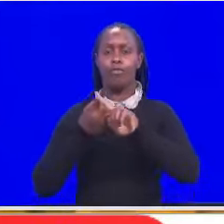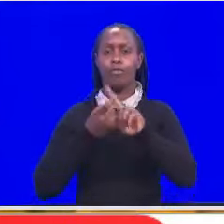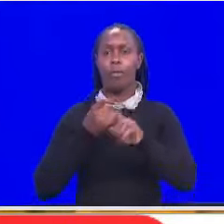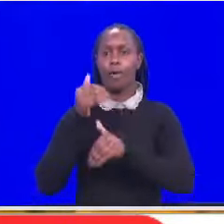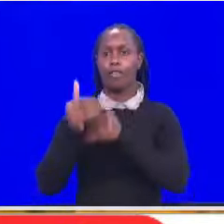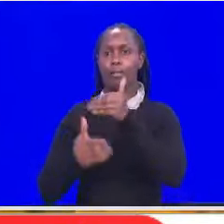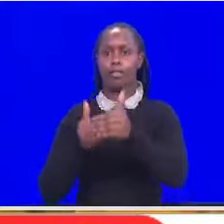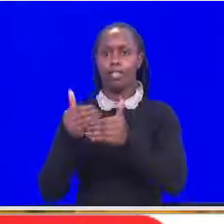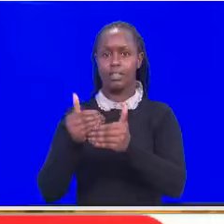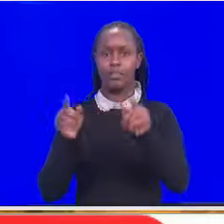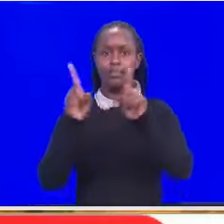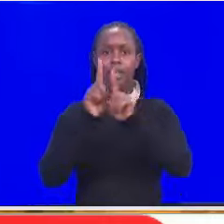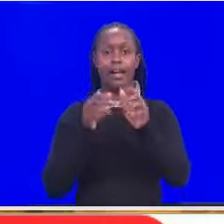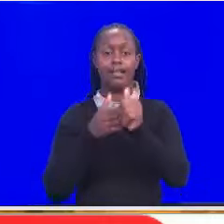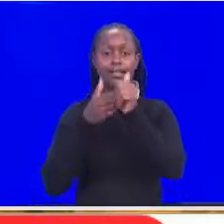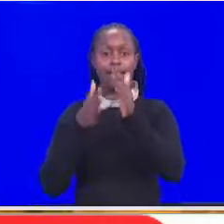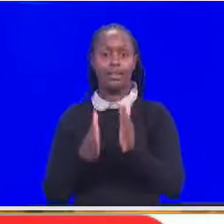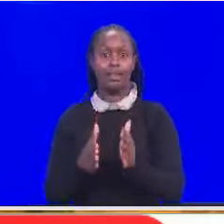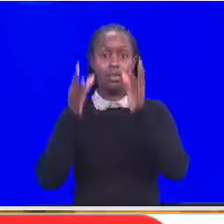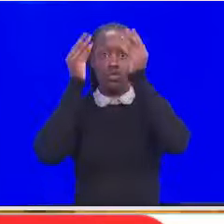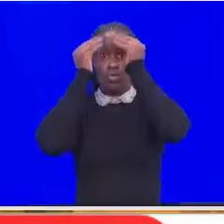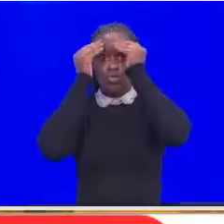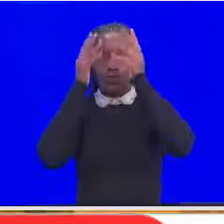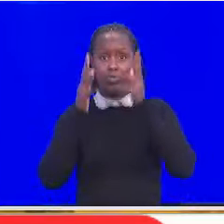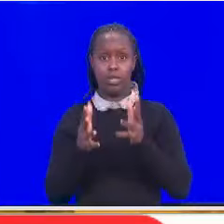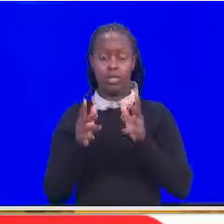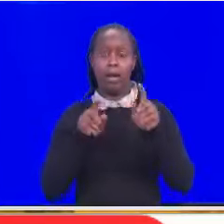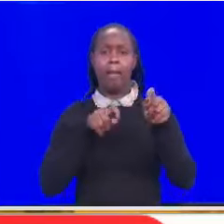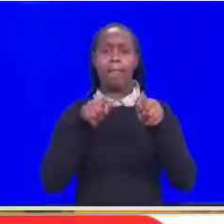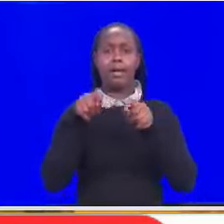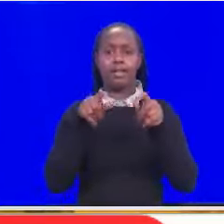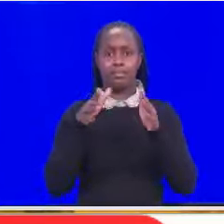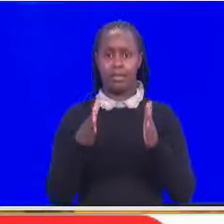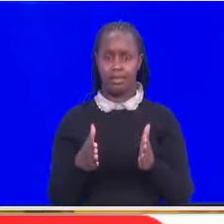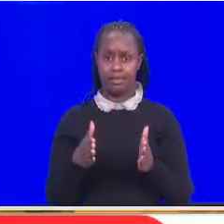As leaders, as students, as the management,